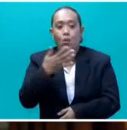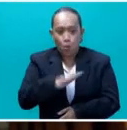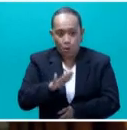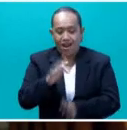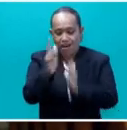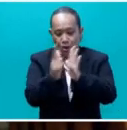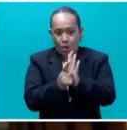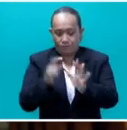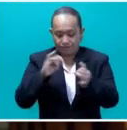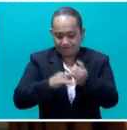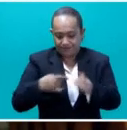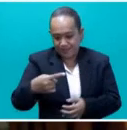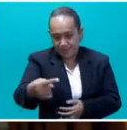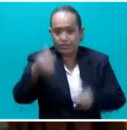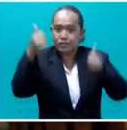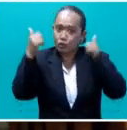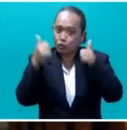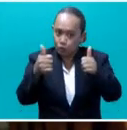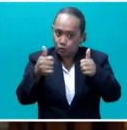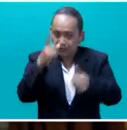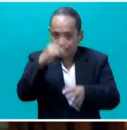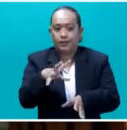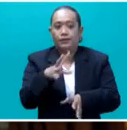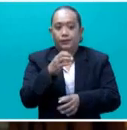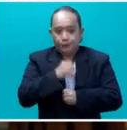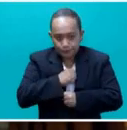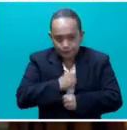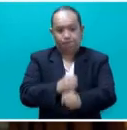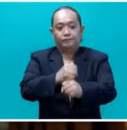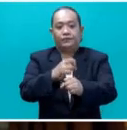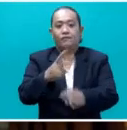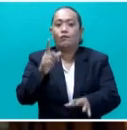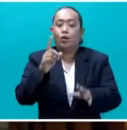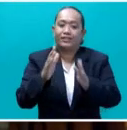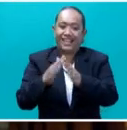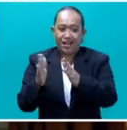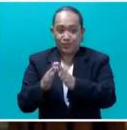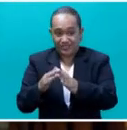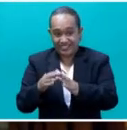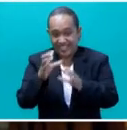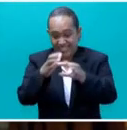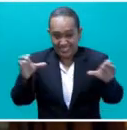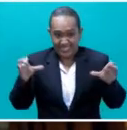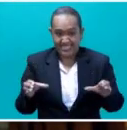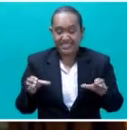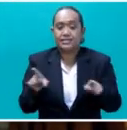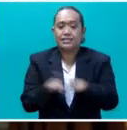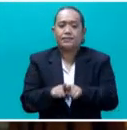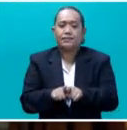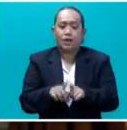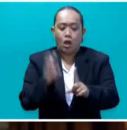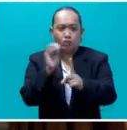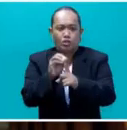towns, laws that are forward-looking and adaptive to changing needs. Mr. Speaker, sir, the objective of the review is to